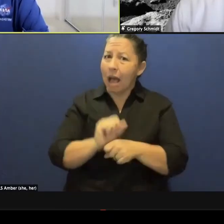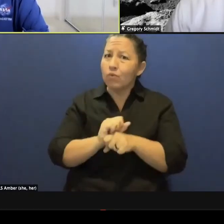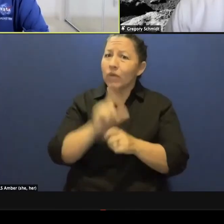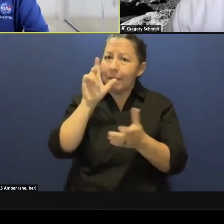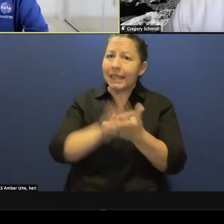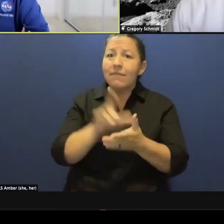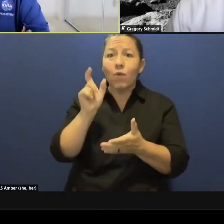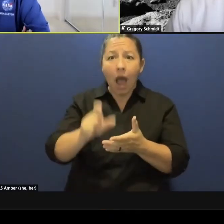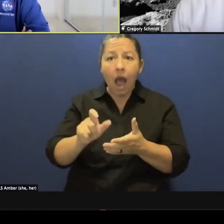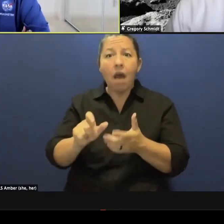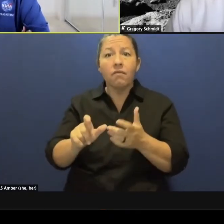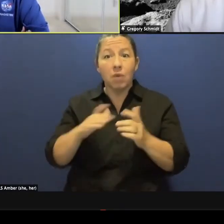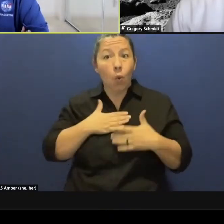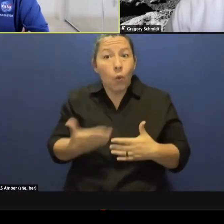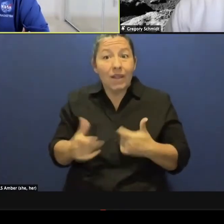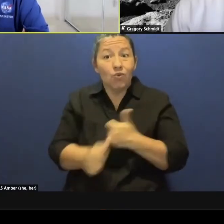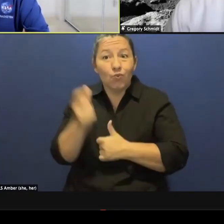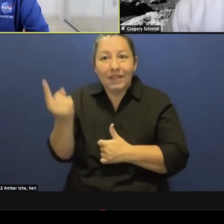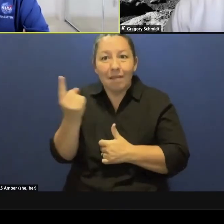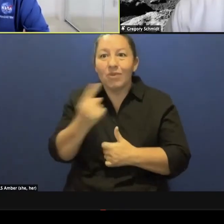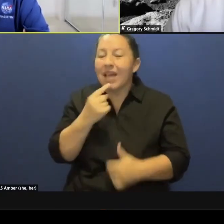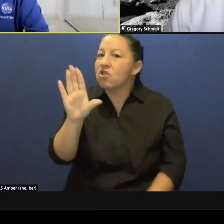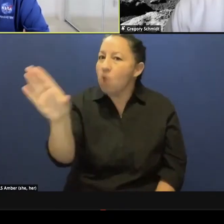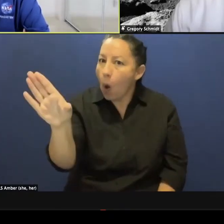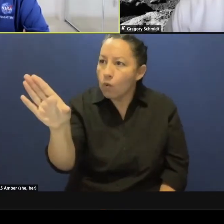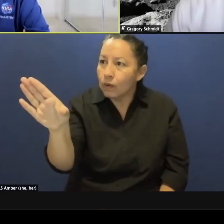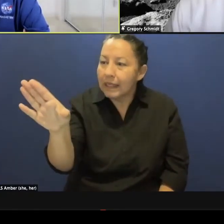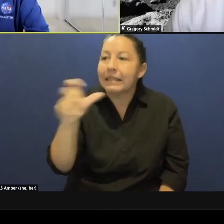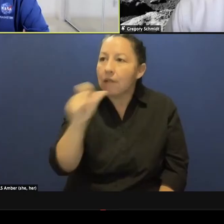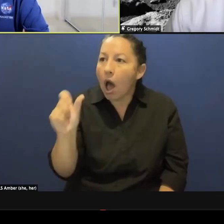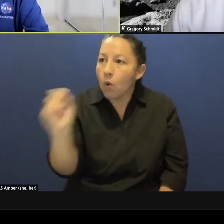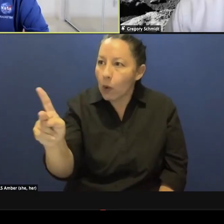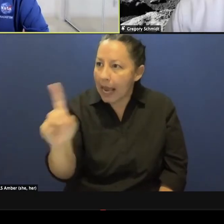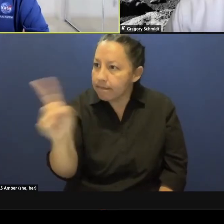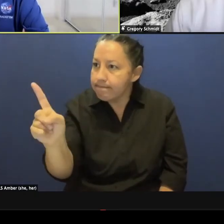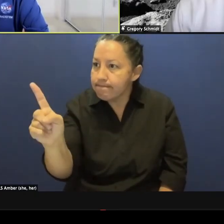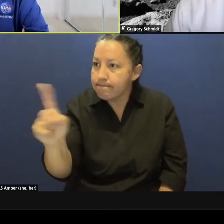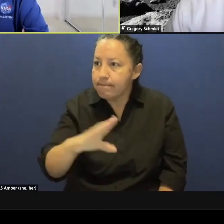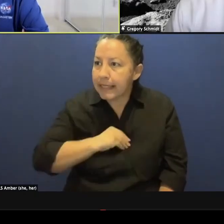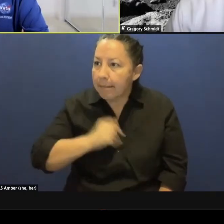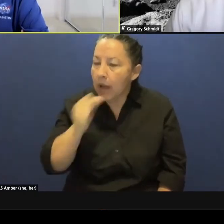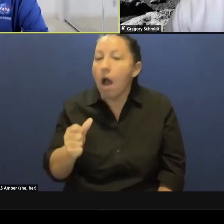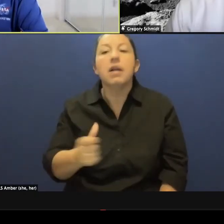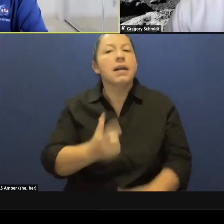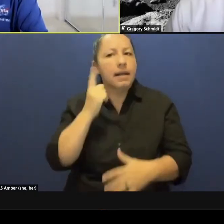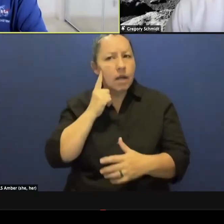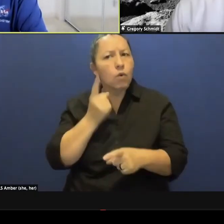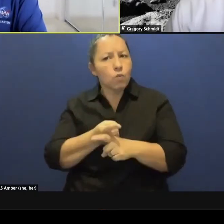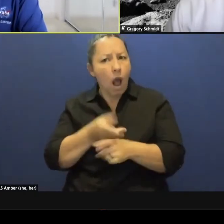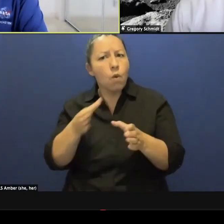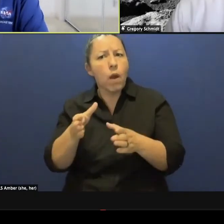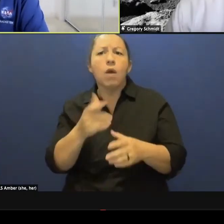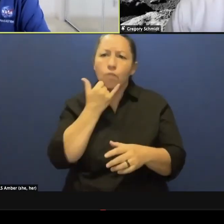risk something to say that's not okay. And I think there's a right way and a wrong way to do